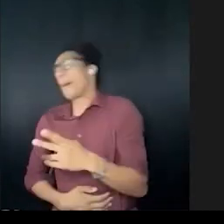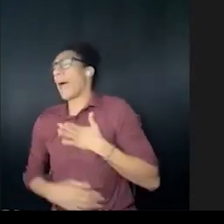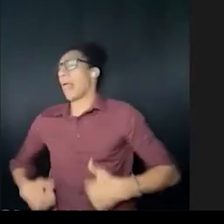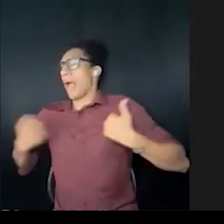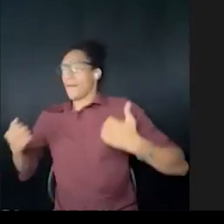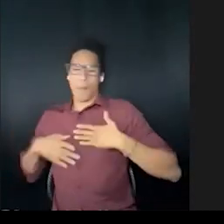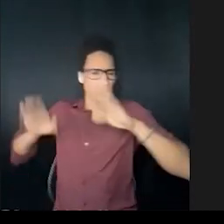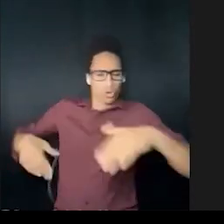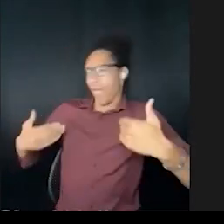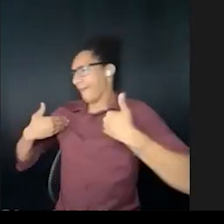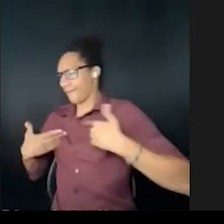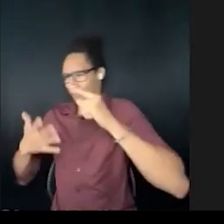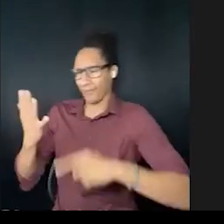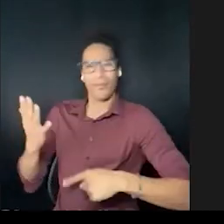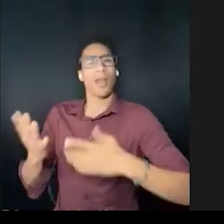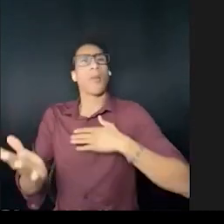parole process for me